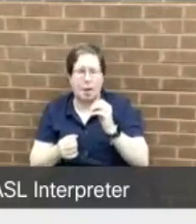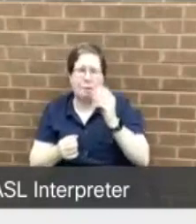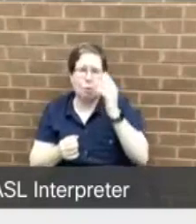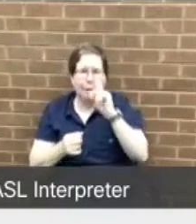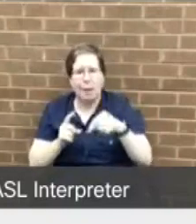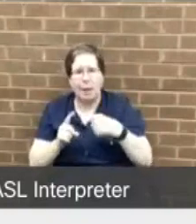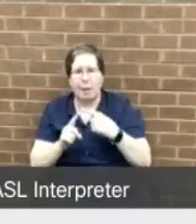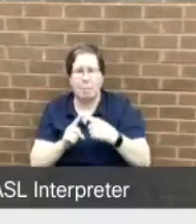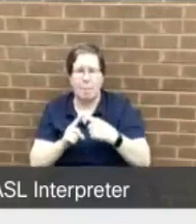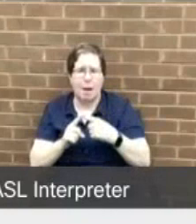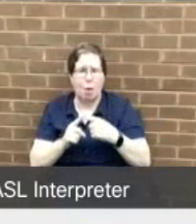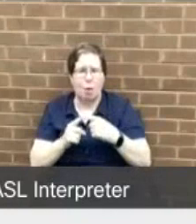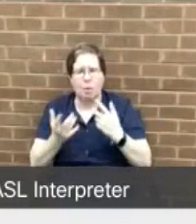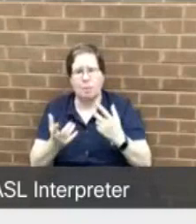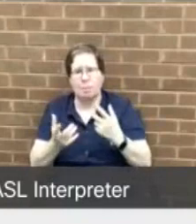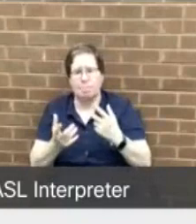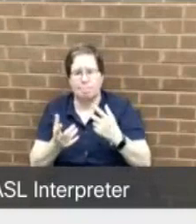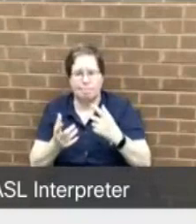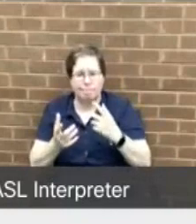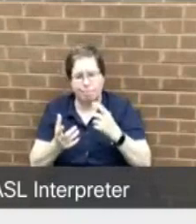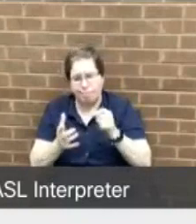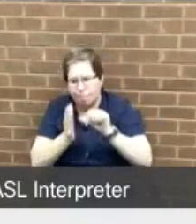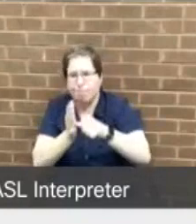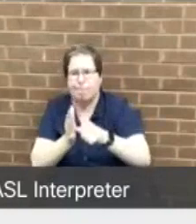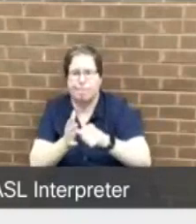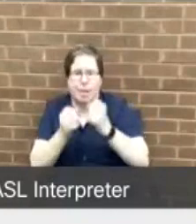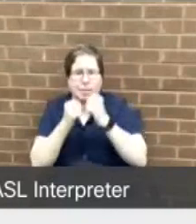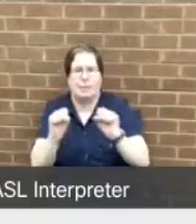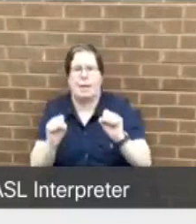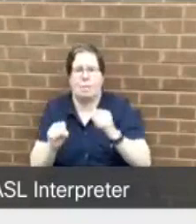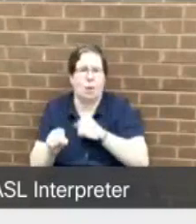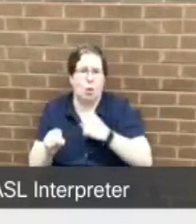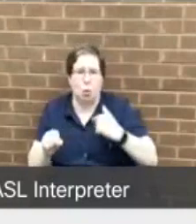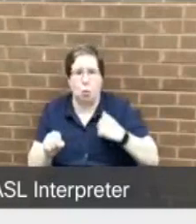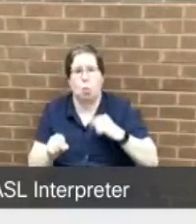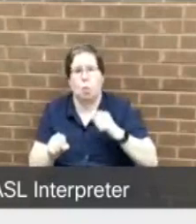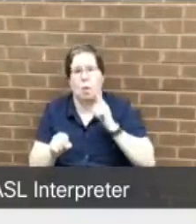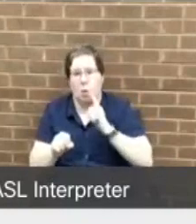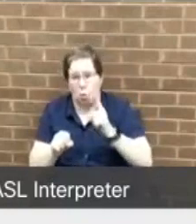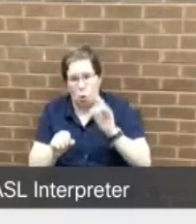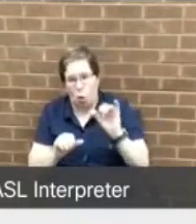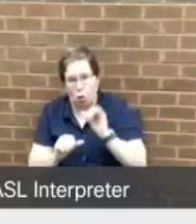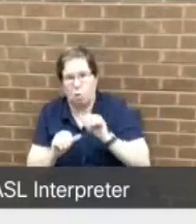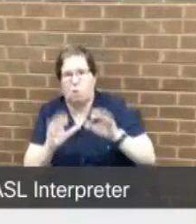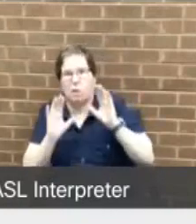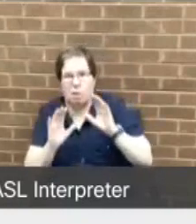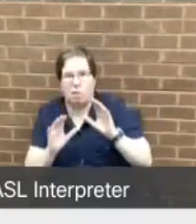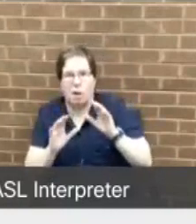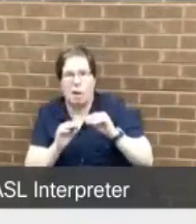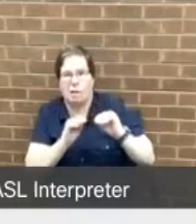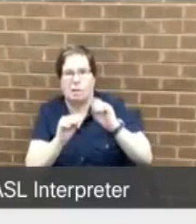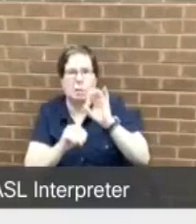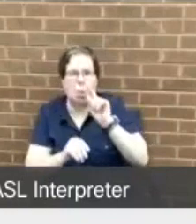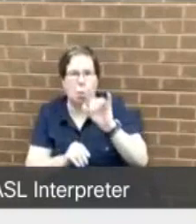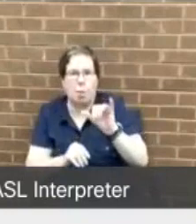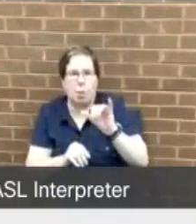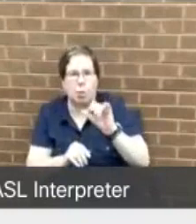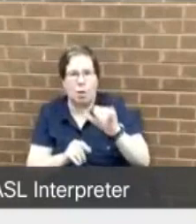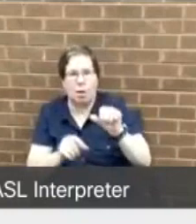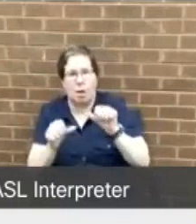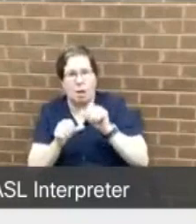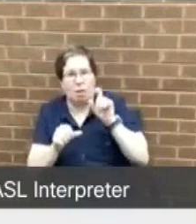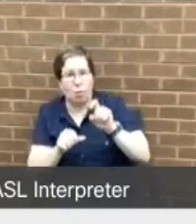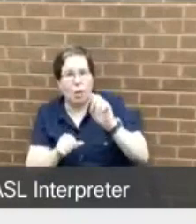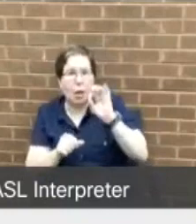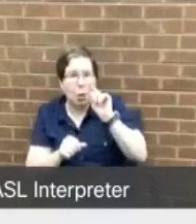if we're gonna emphasize safety, that means that we're going to sacrifice mobility in those corridors. So if we still need a mobility